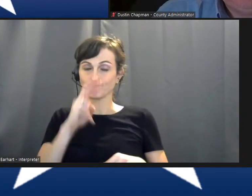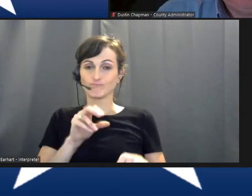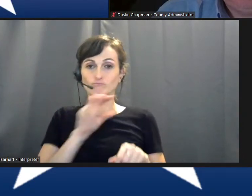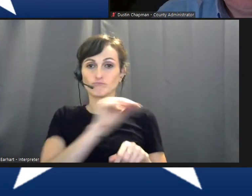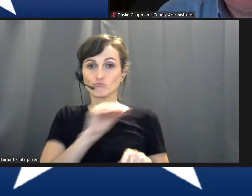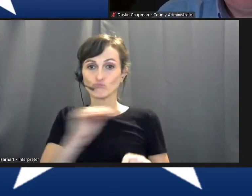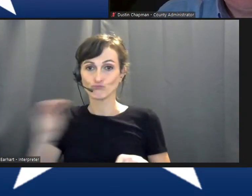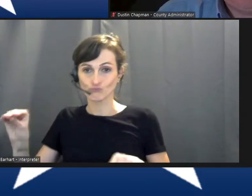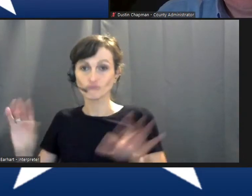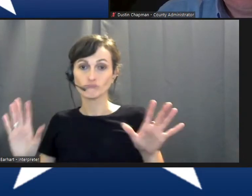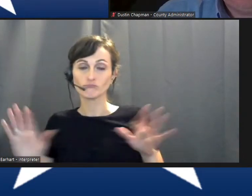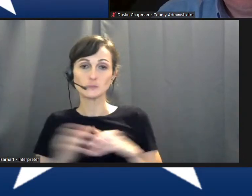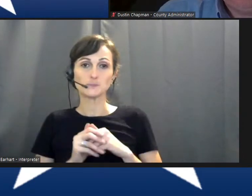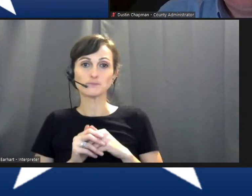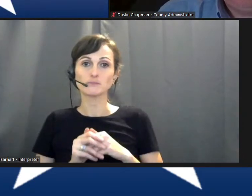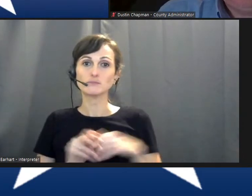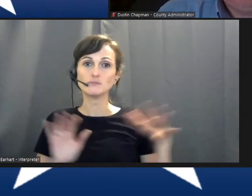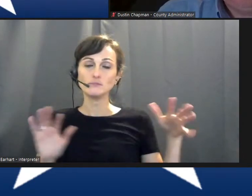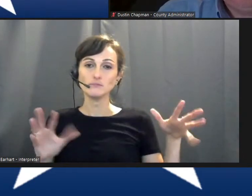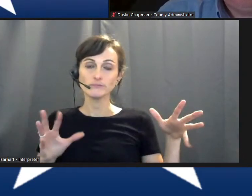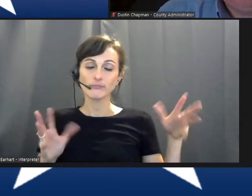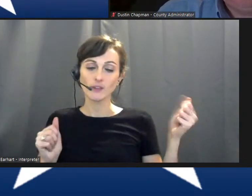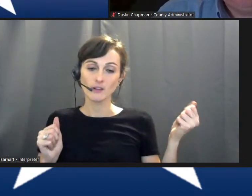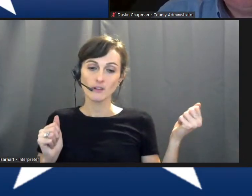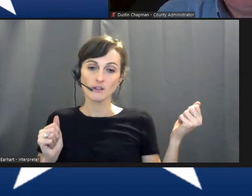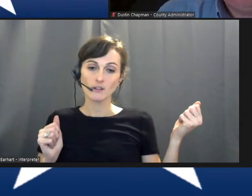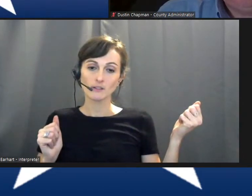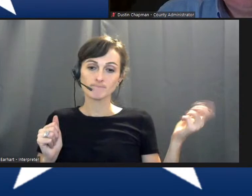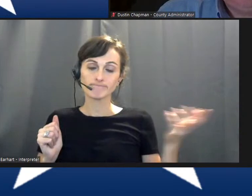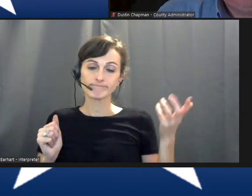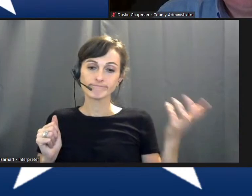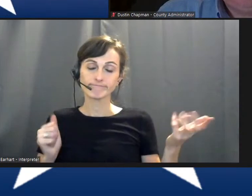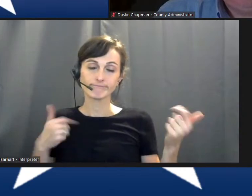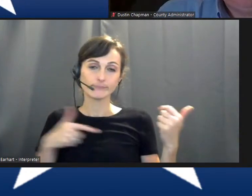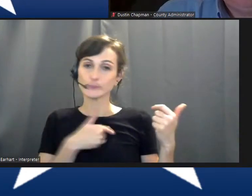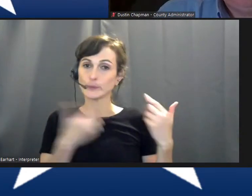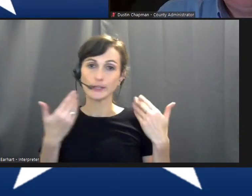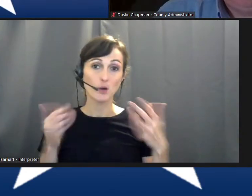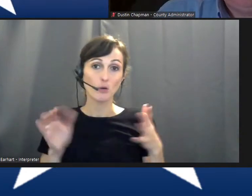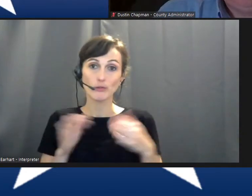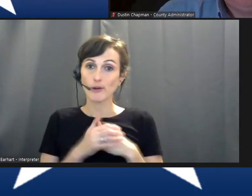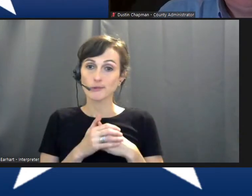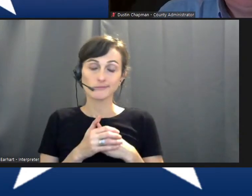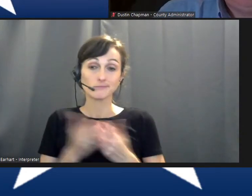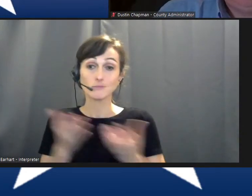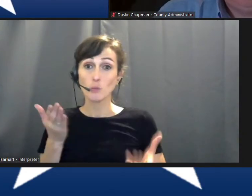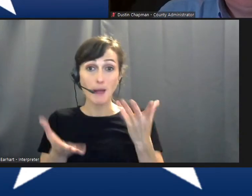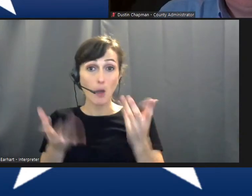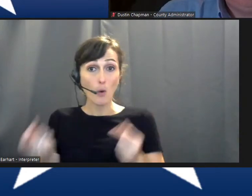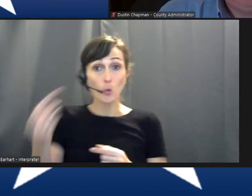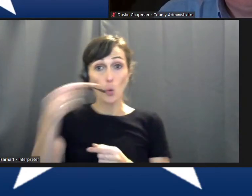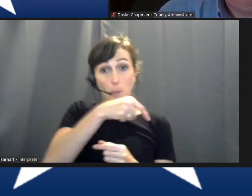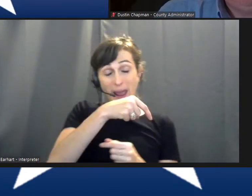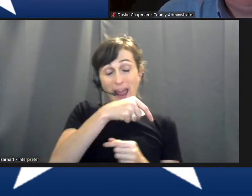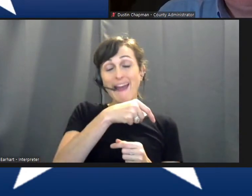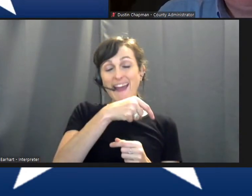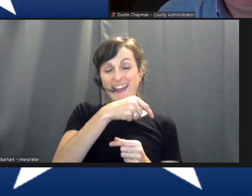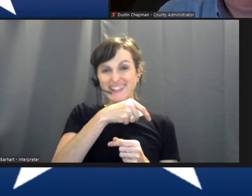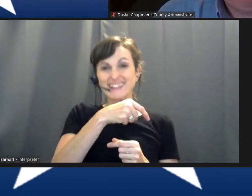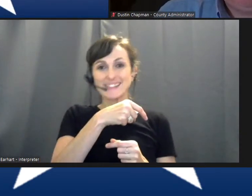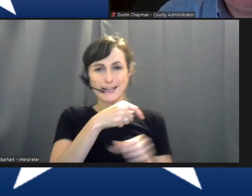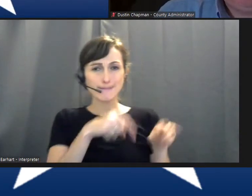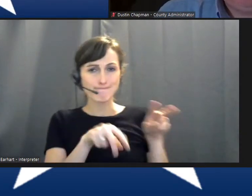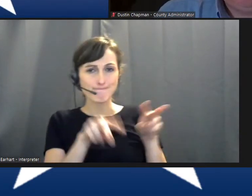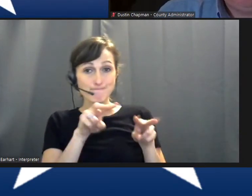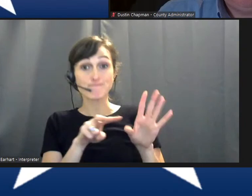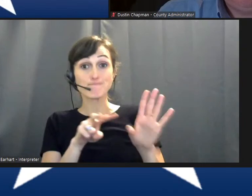it's kind of, you know, we don't know. We may want to go back and look at, I was